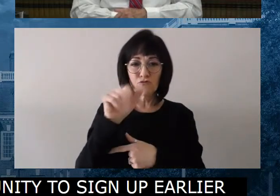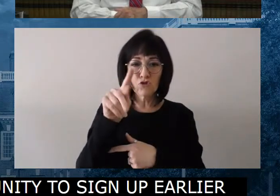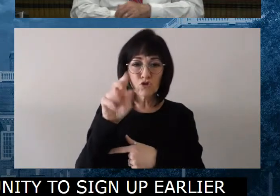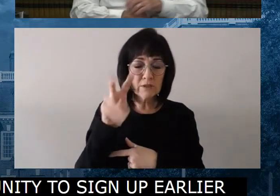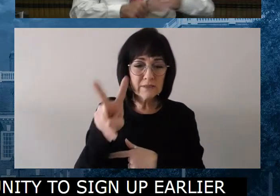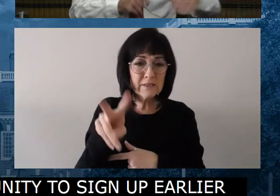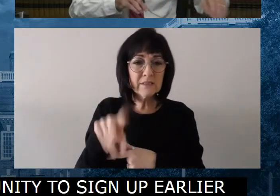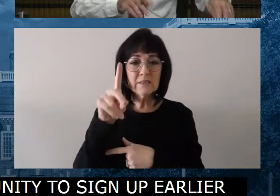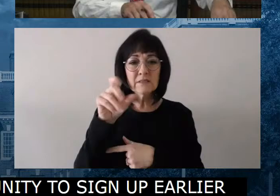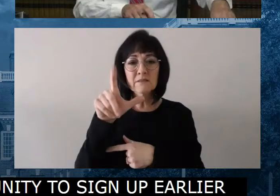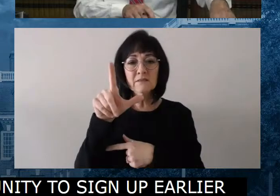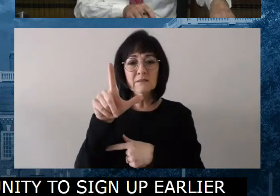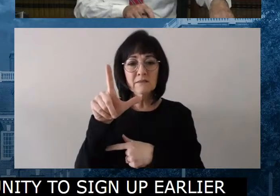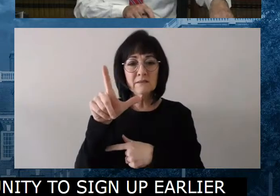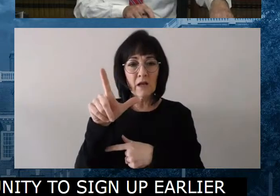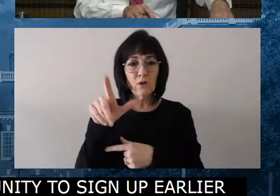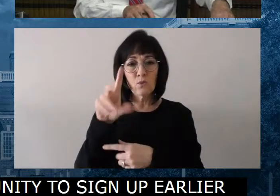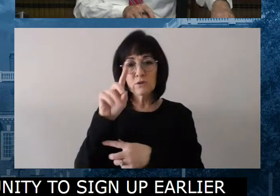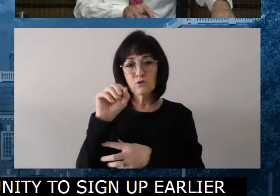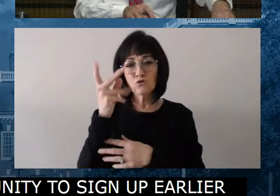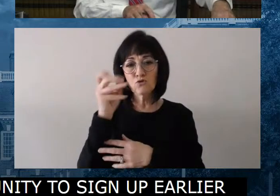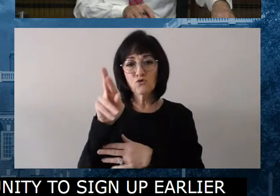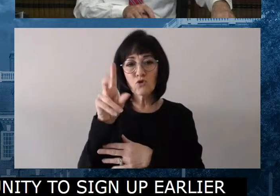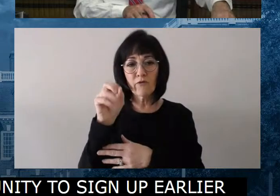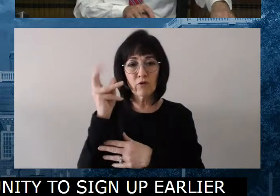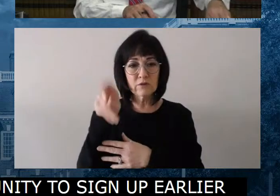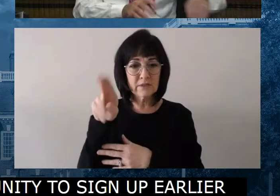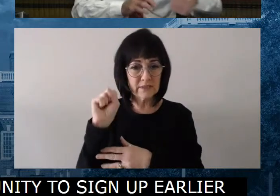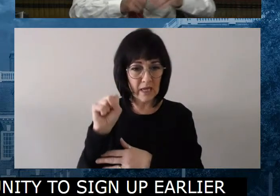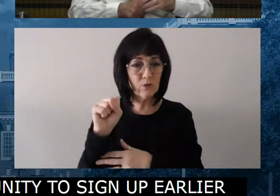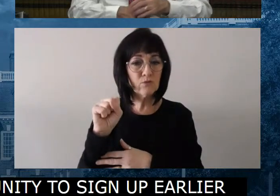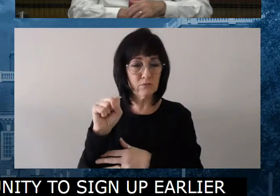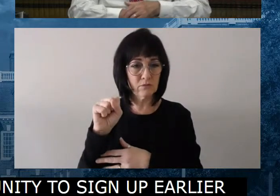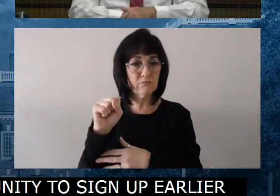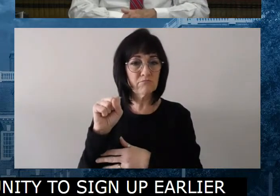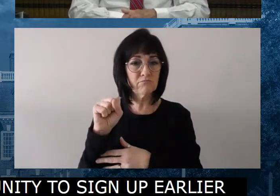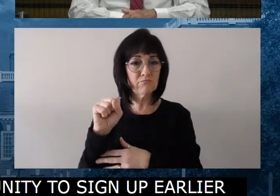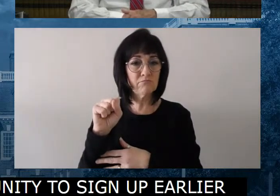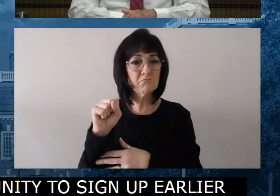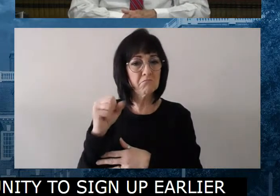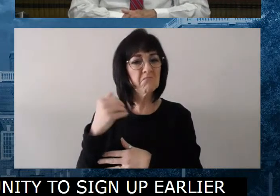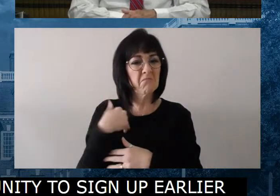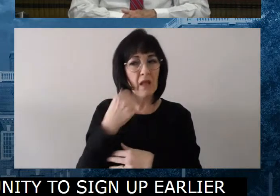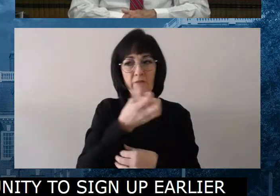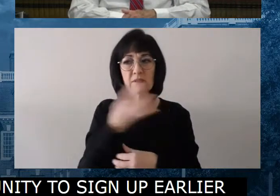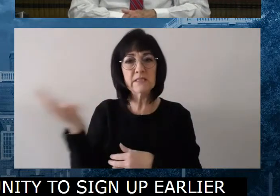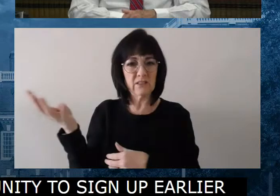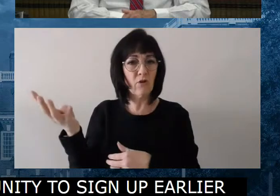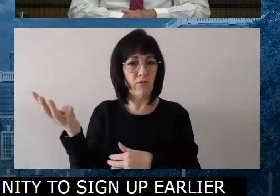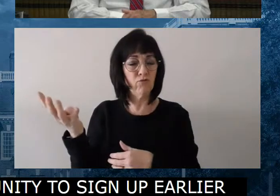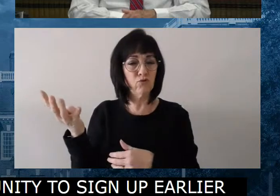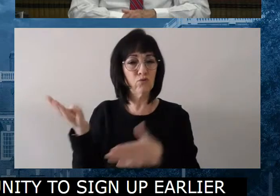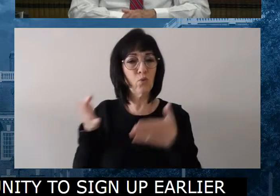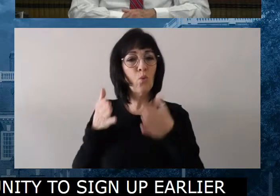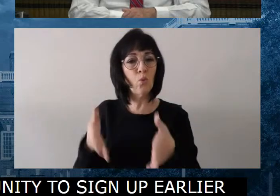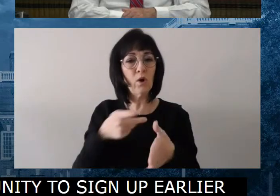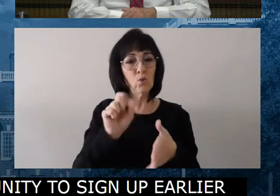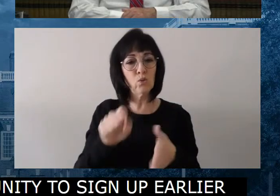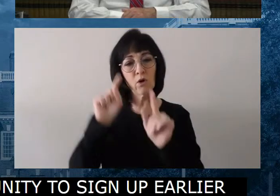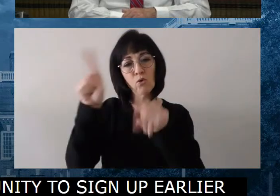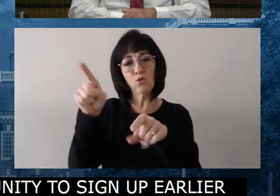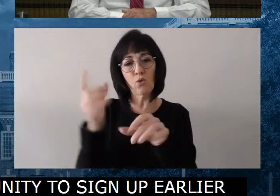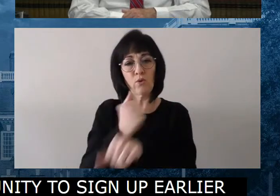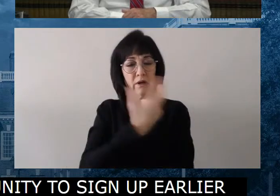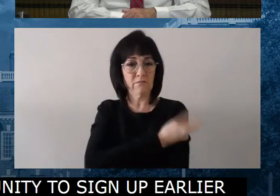up. There still will be access through our pharmacies. Pharmacies have already